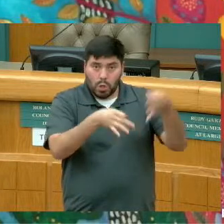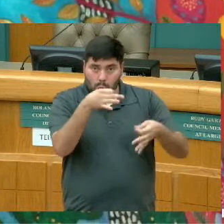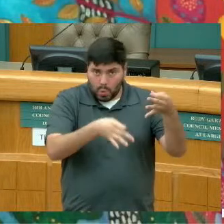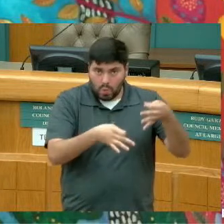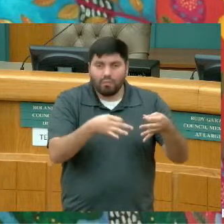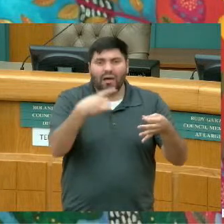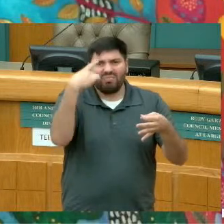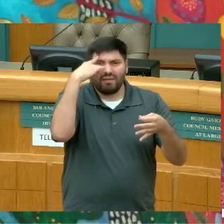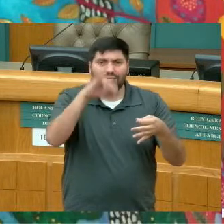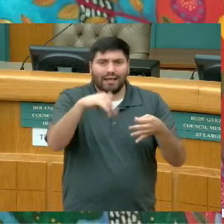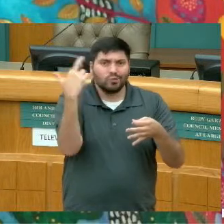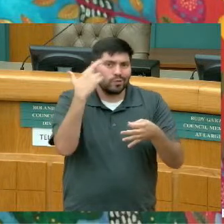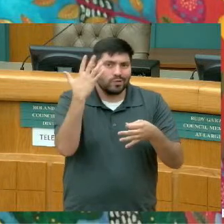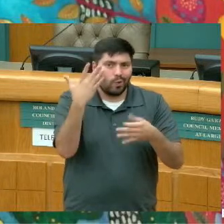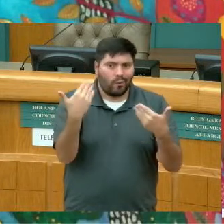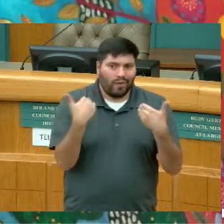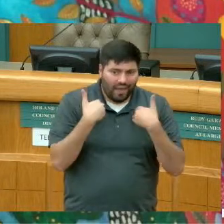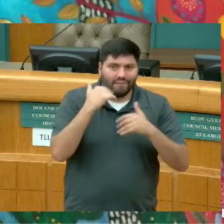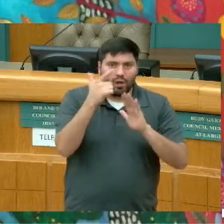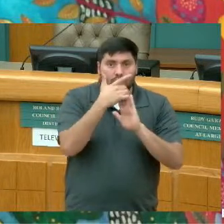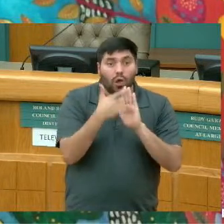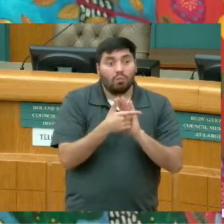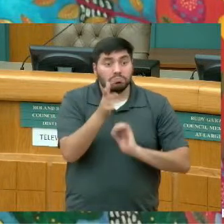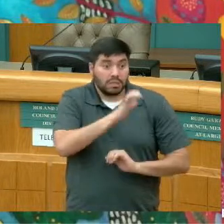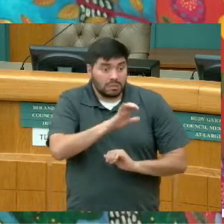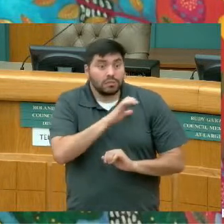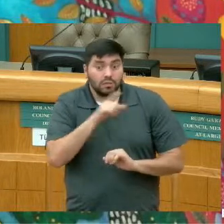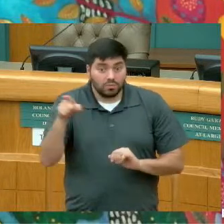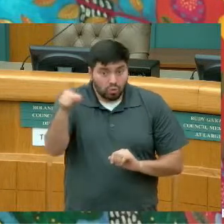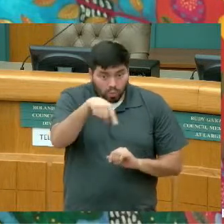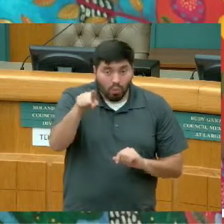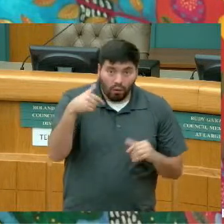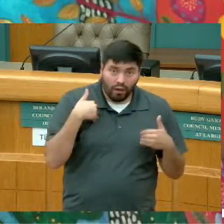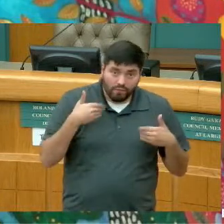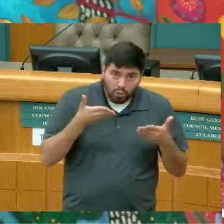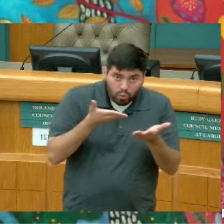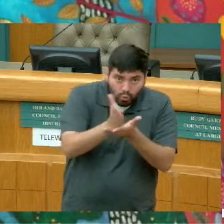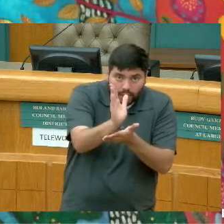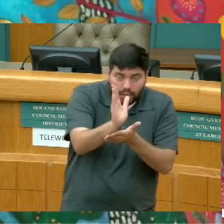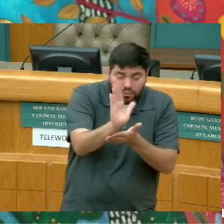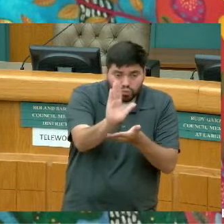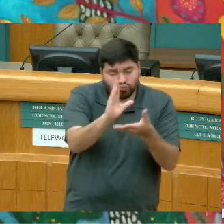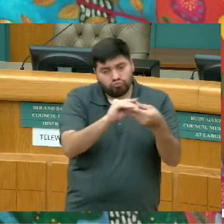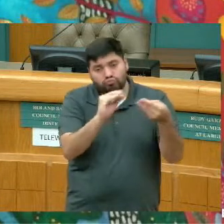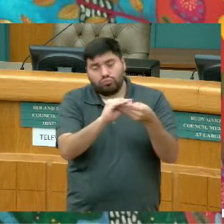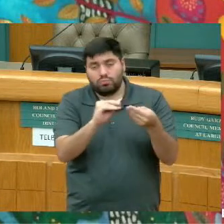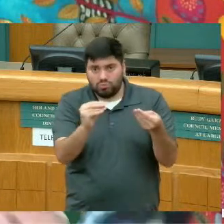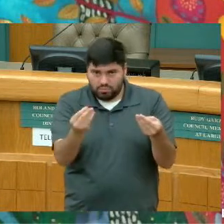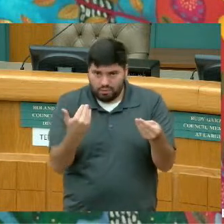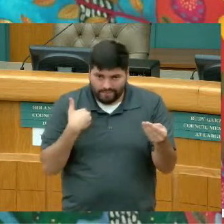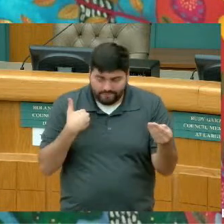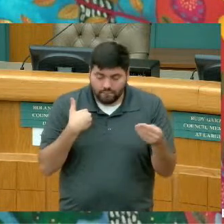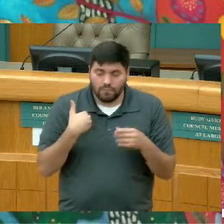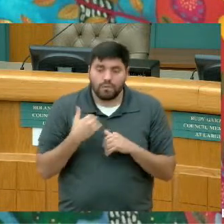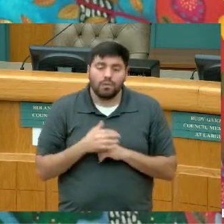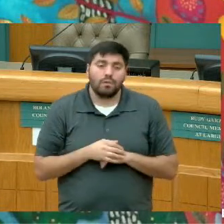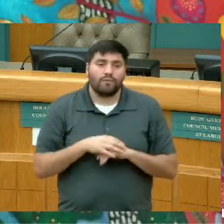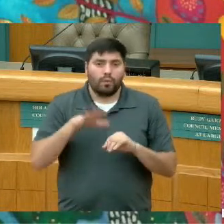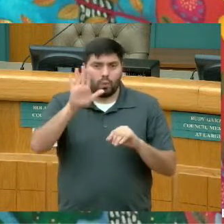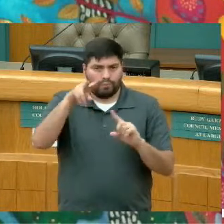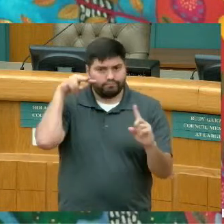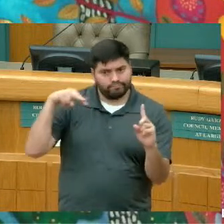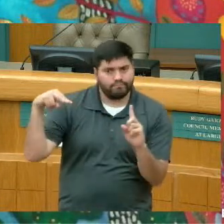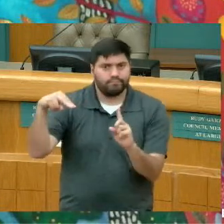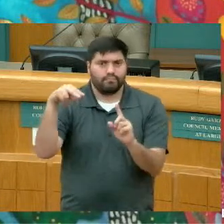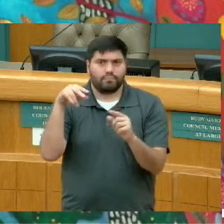for. And I think it's important that citizens have a right to speak. I welcome all